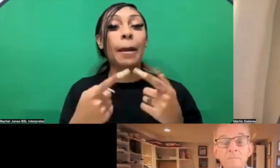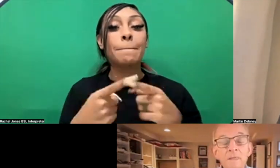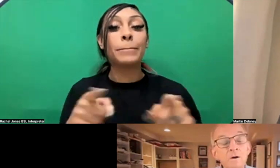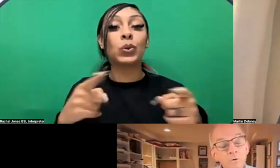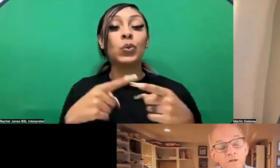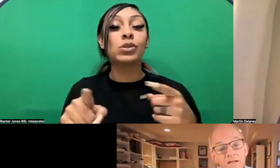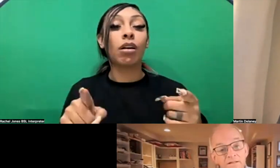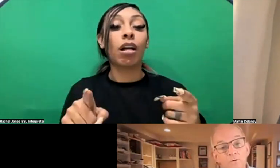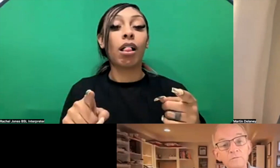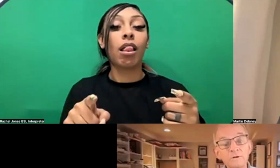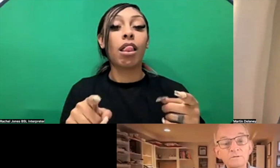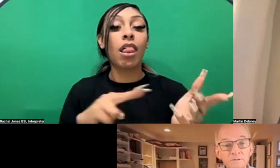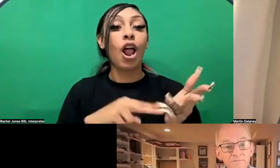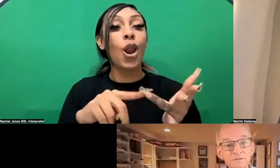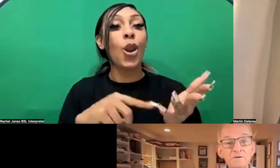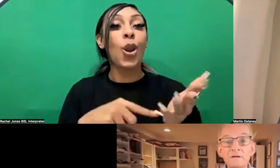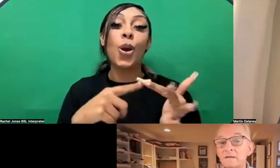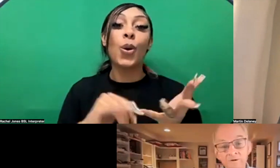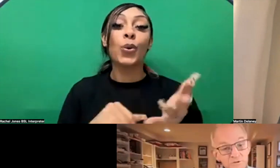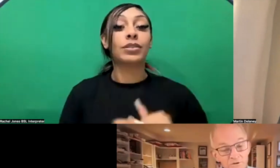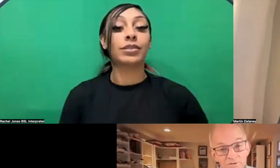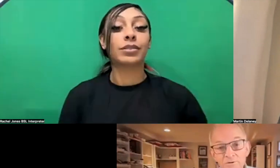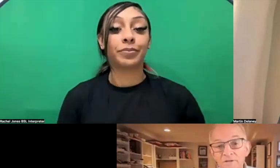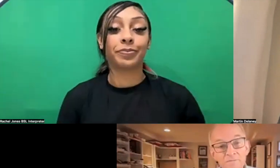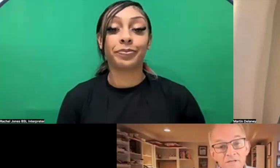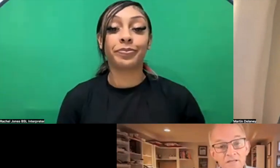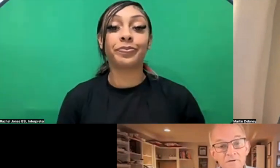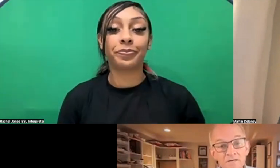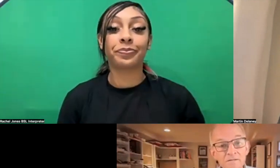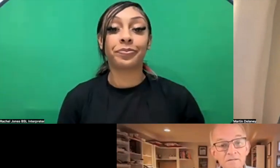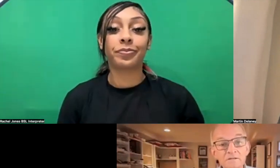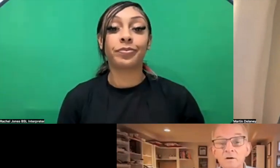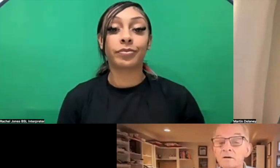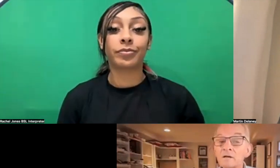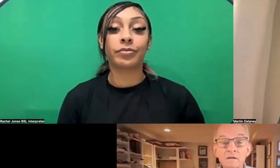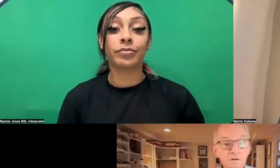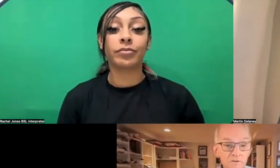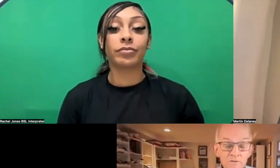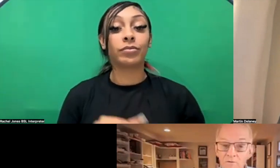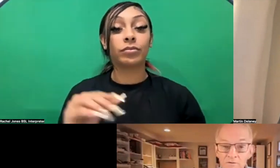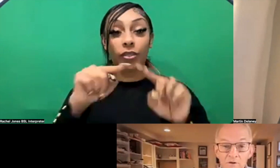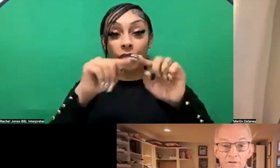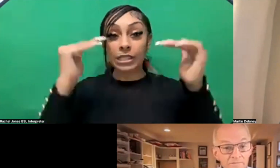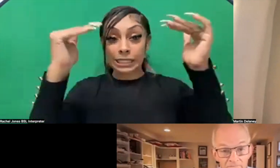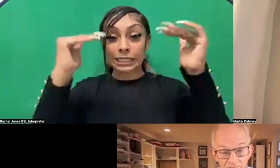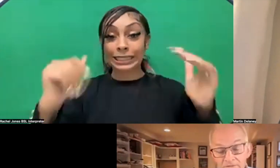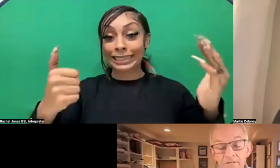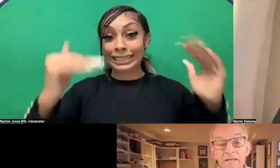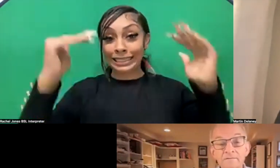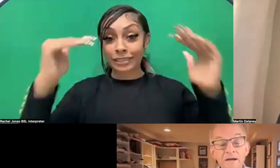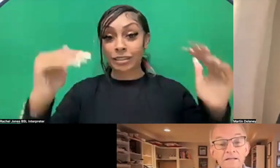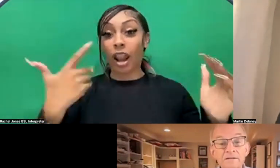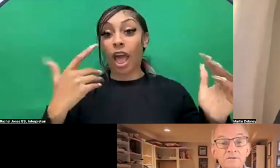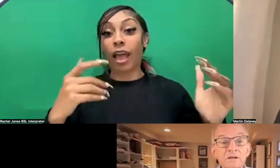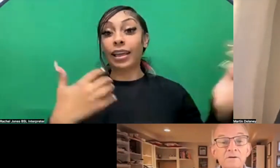guitar or like the lower 4 strings of a guitar. But you could tune the upper 6 strings as a guitar. You could tune the rows all in fifths, like